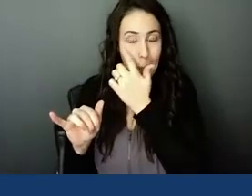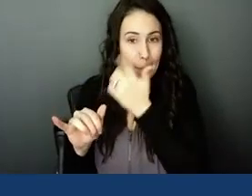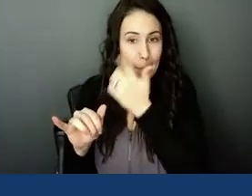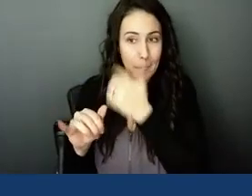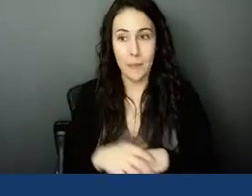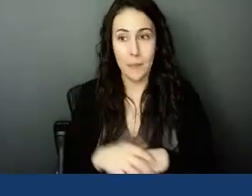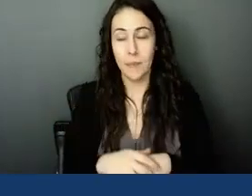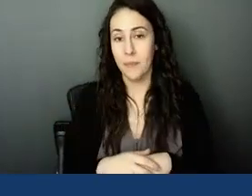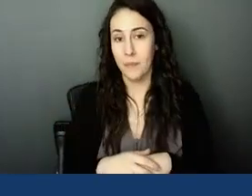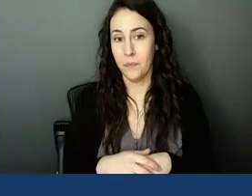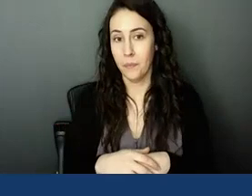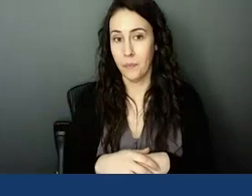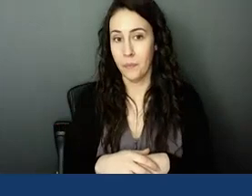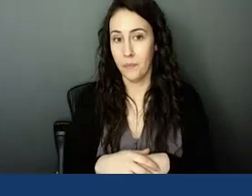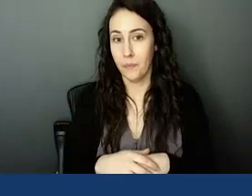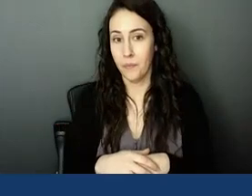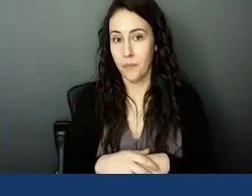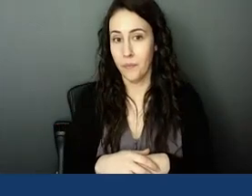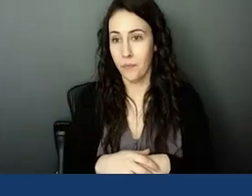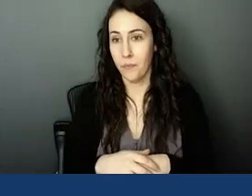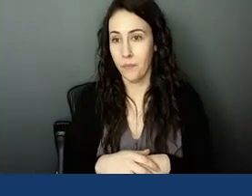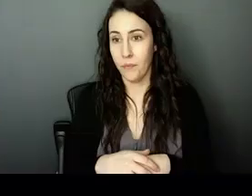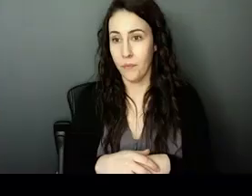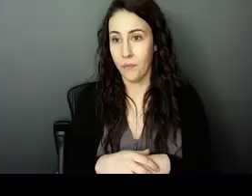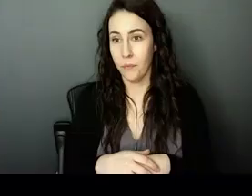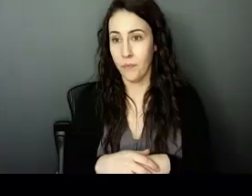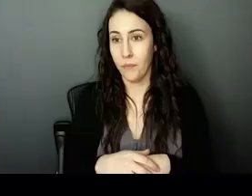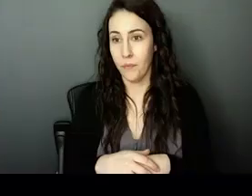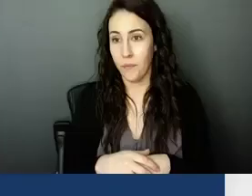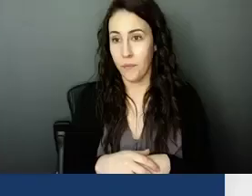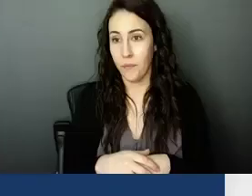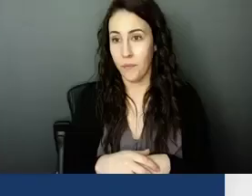that was coming from. So when it comes to,